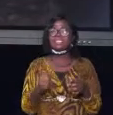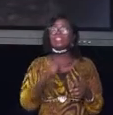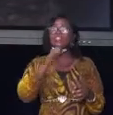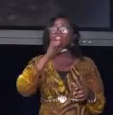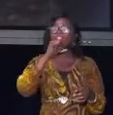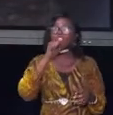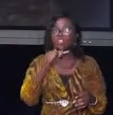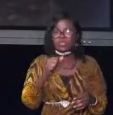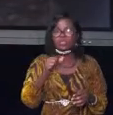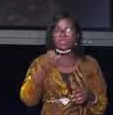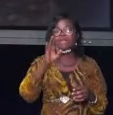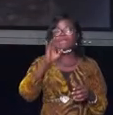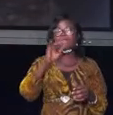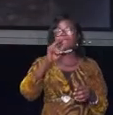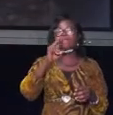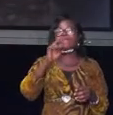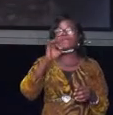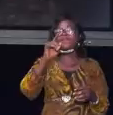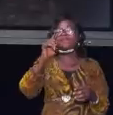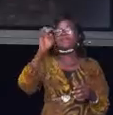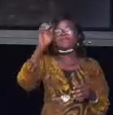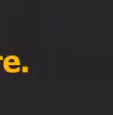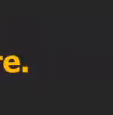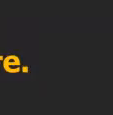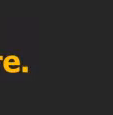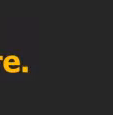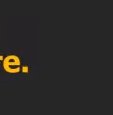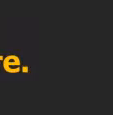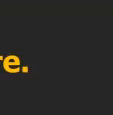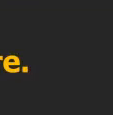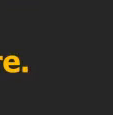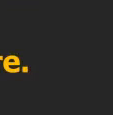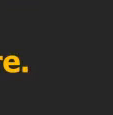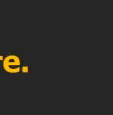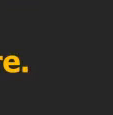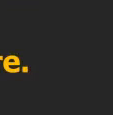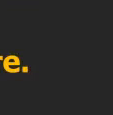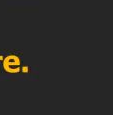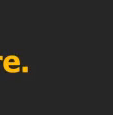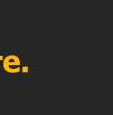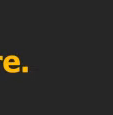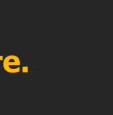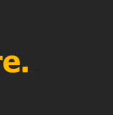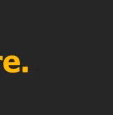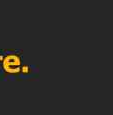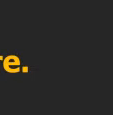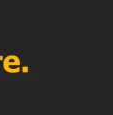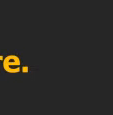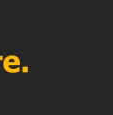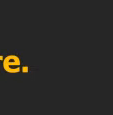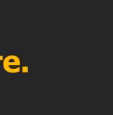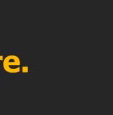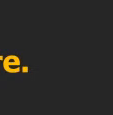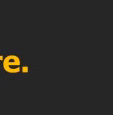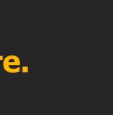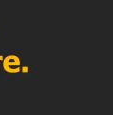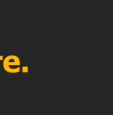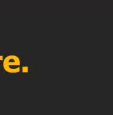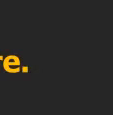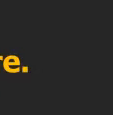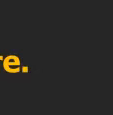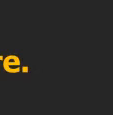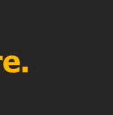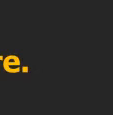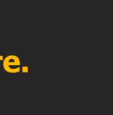The non-finite verbs mentioned cannot stand alone. The non-finite verbs mentioned